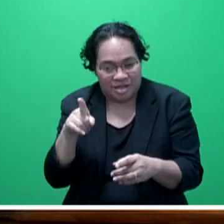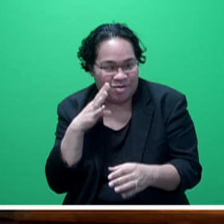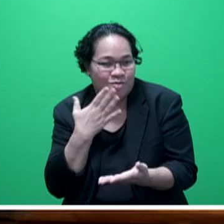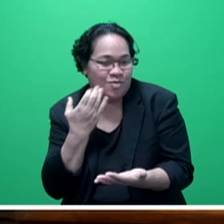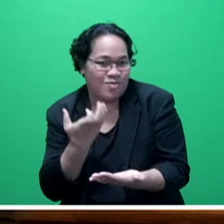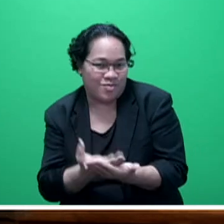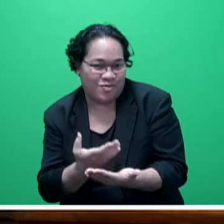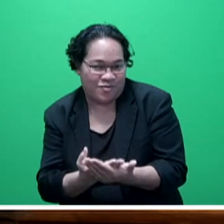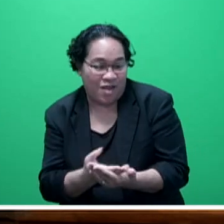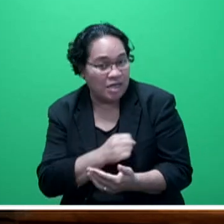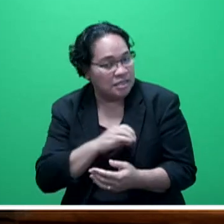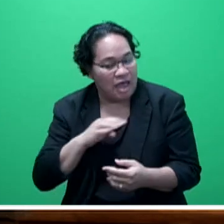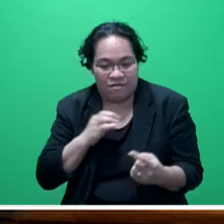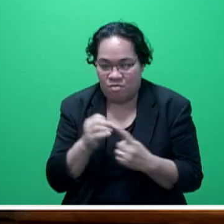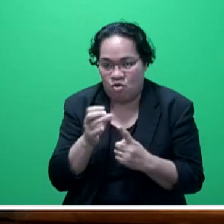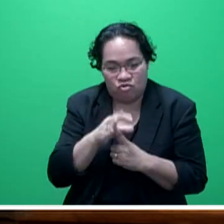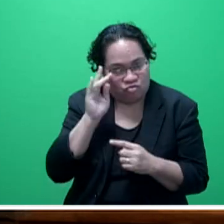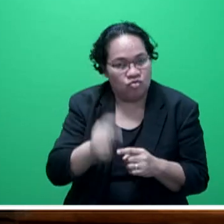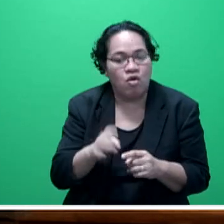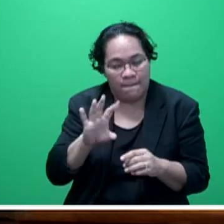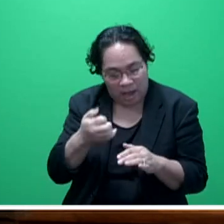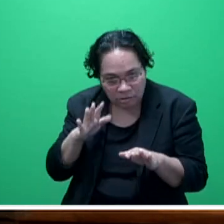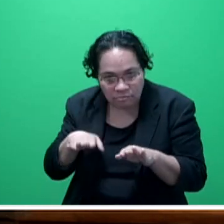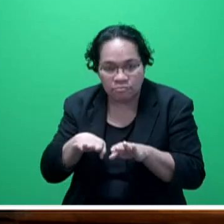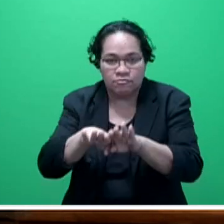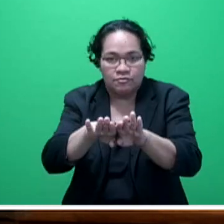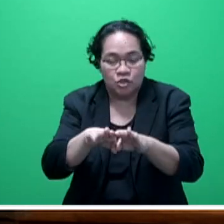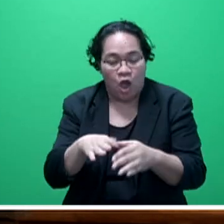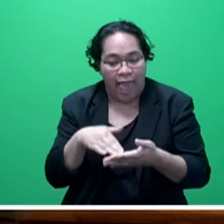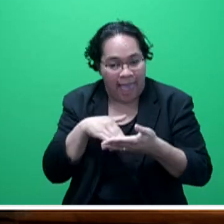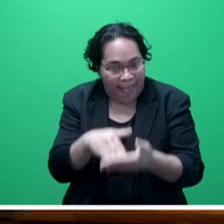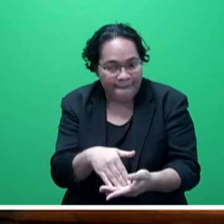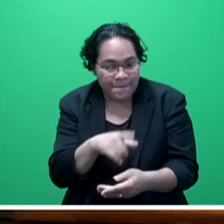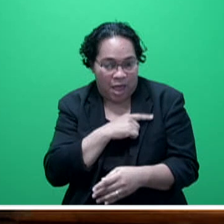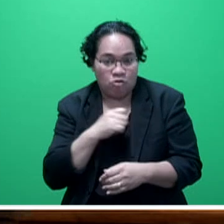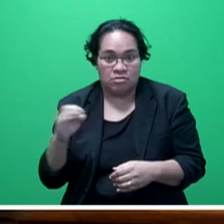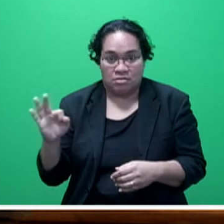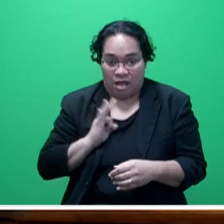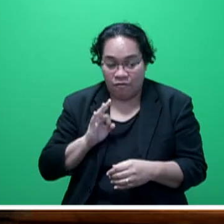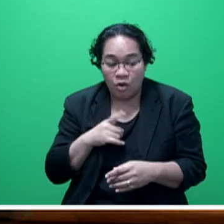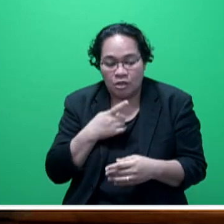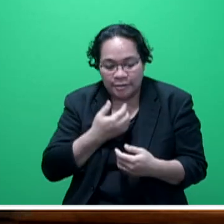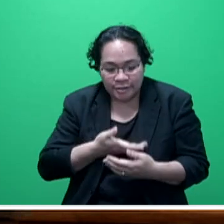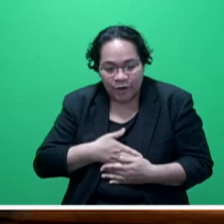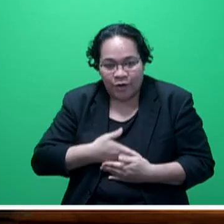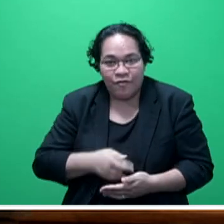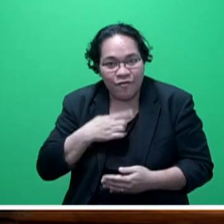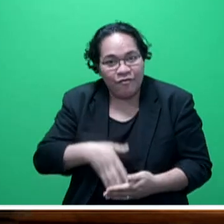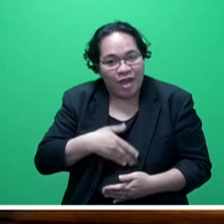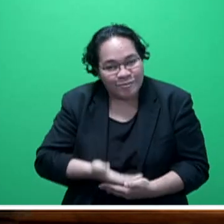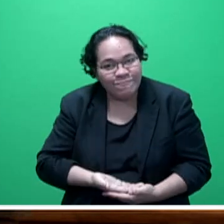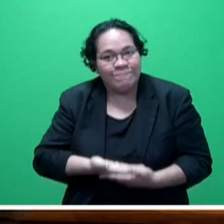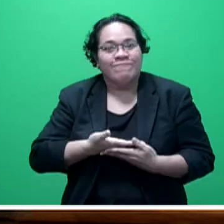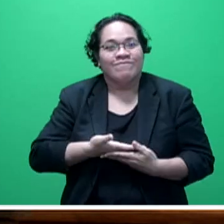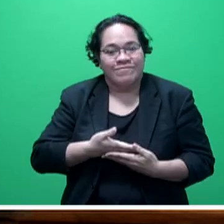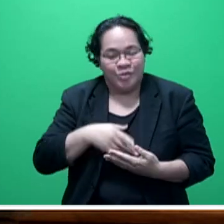We strongly believe that this will lift the morale of our officers working in the divisions. Mr. Speaker,